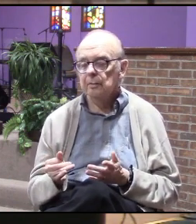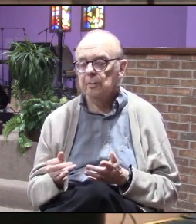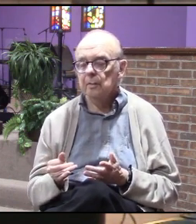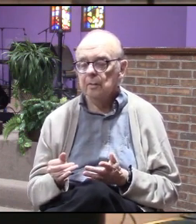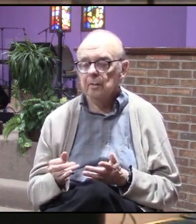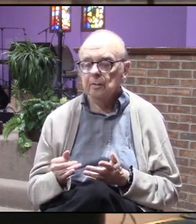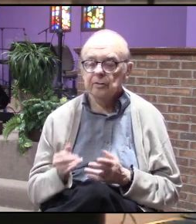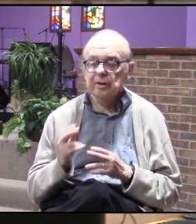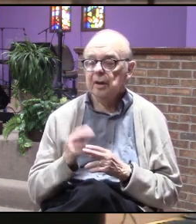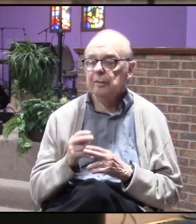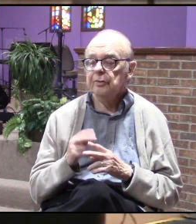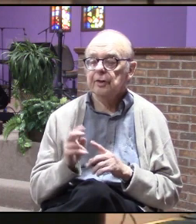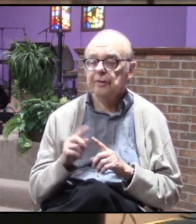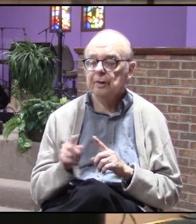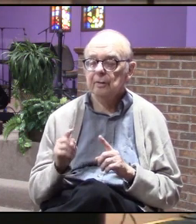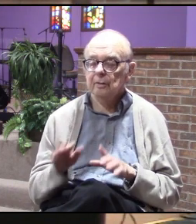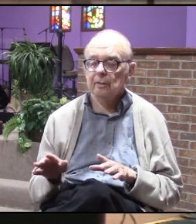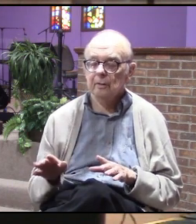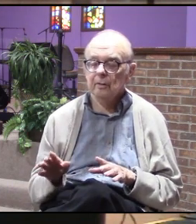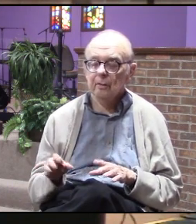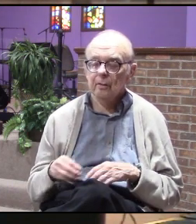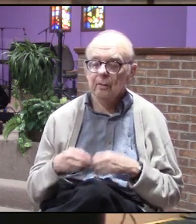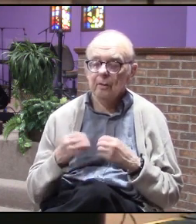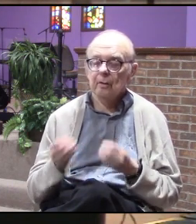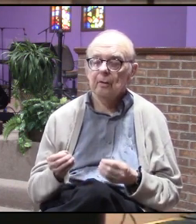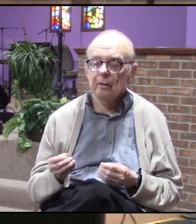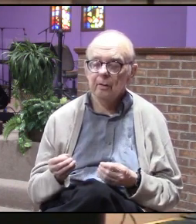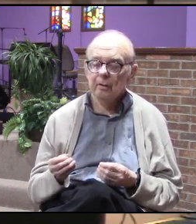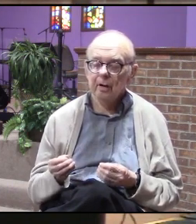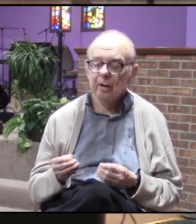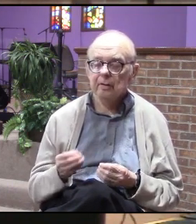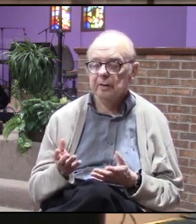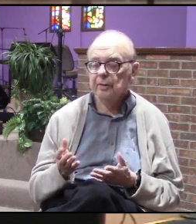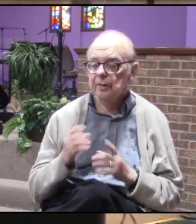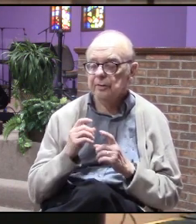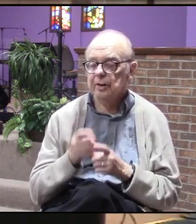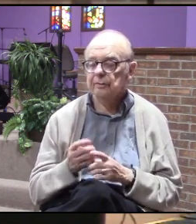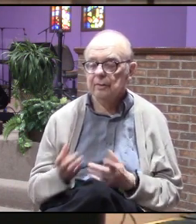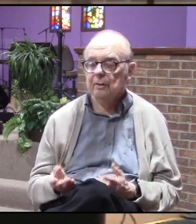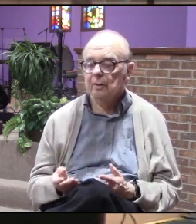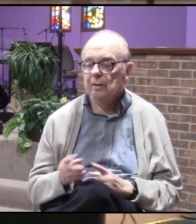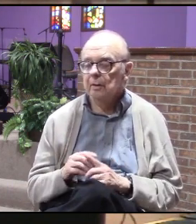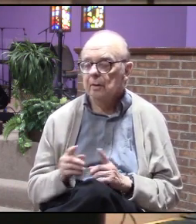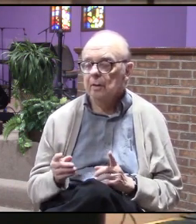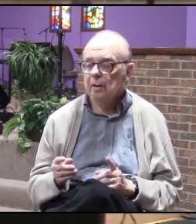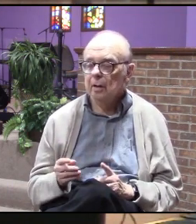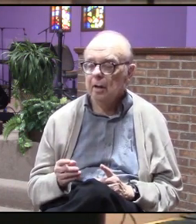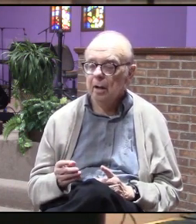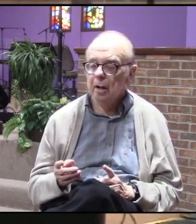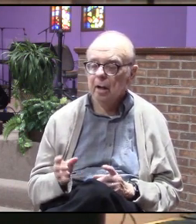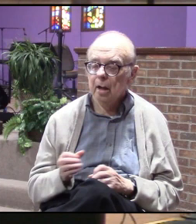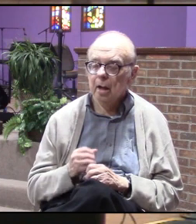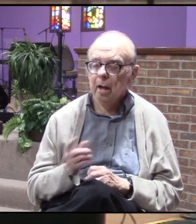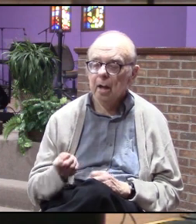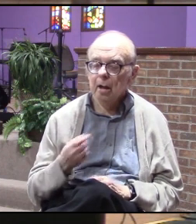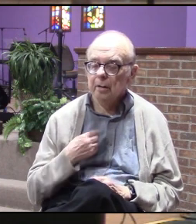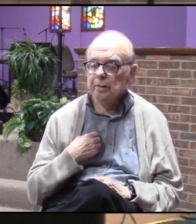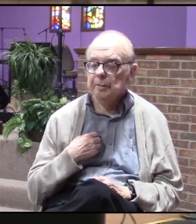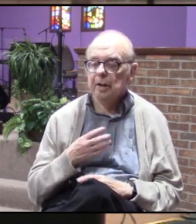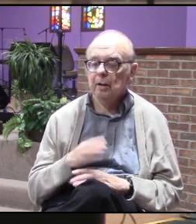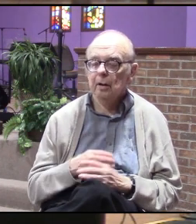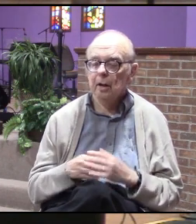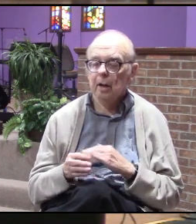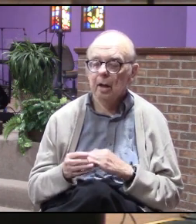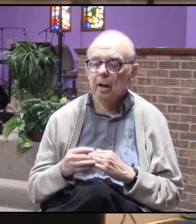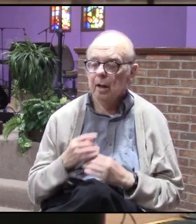And let's see, you gave her the last one, so I'll give her this one. But when she gives it to me to wrap,